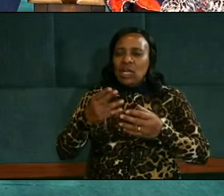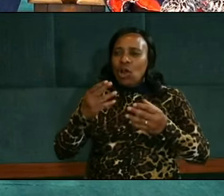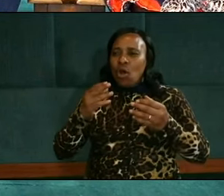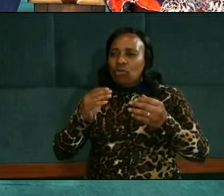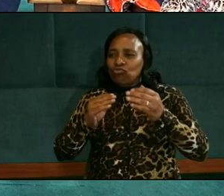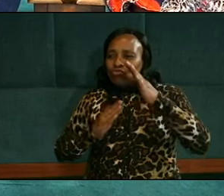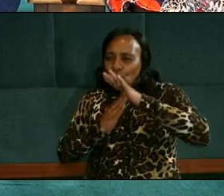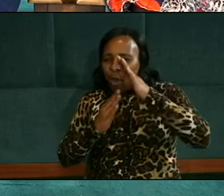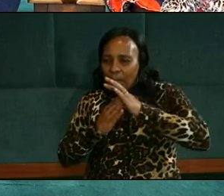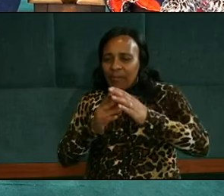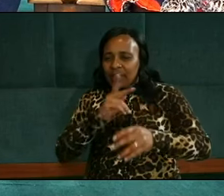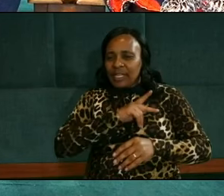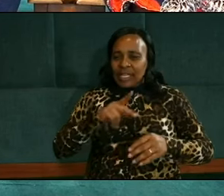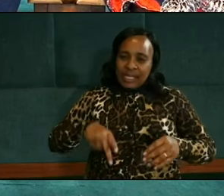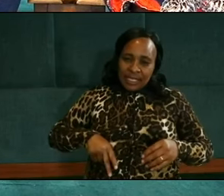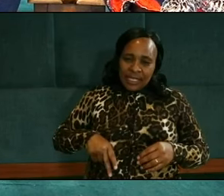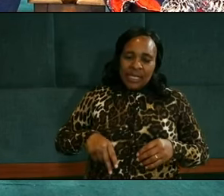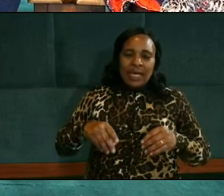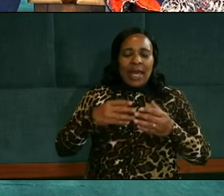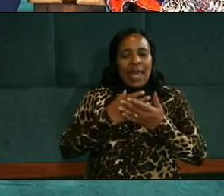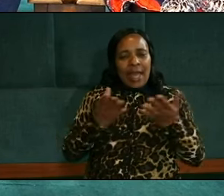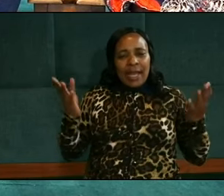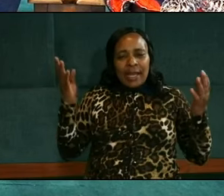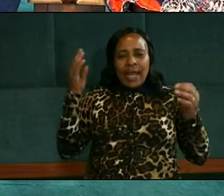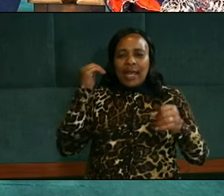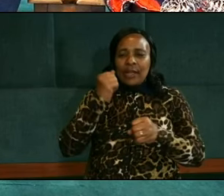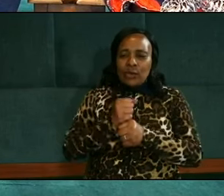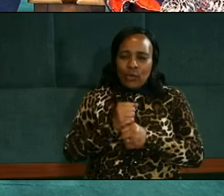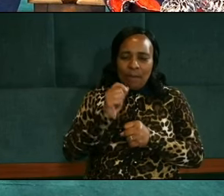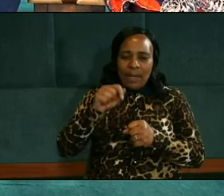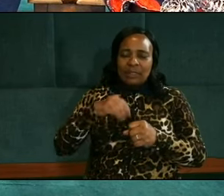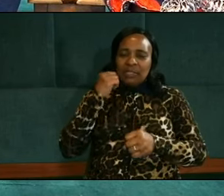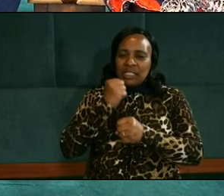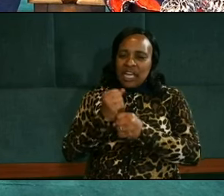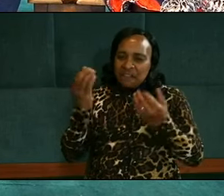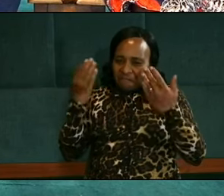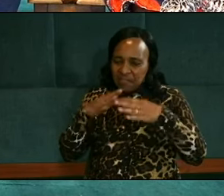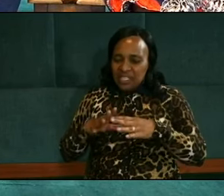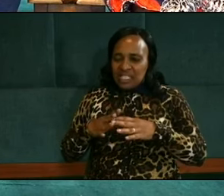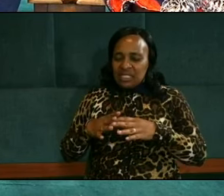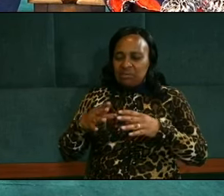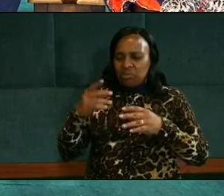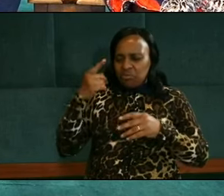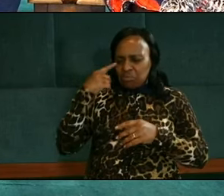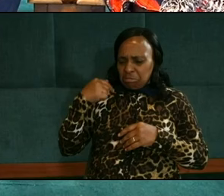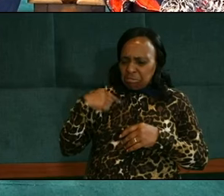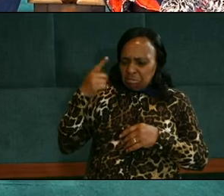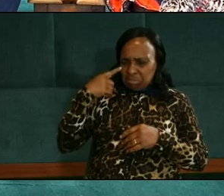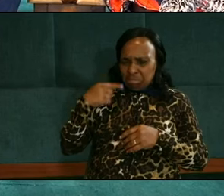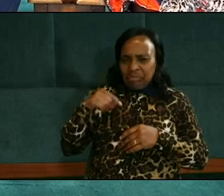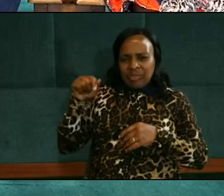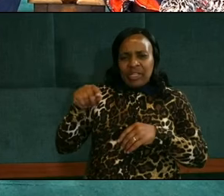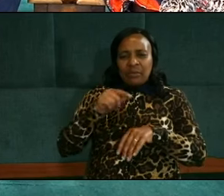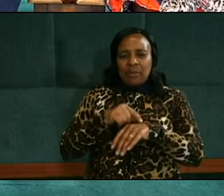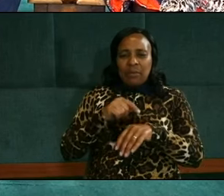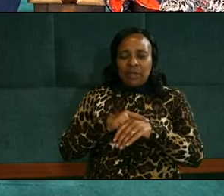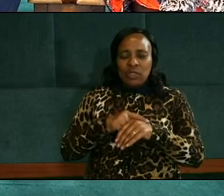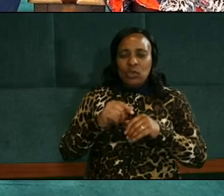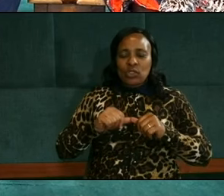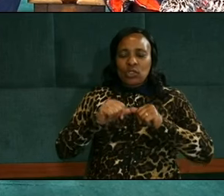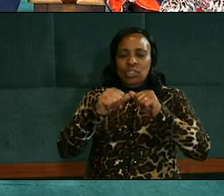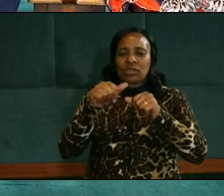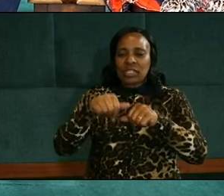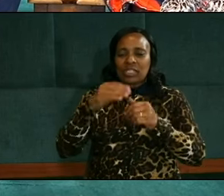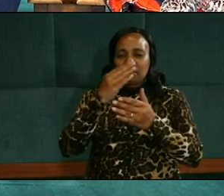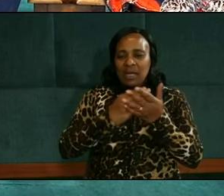say is done. So in his pride, he exhibited a lot of pride in that moment. Now, when we continue with this